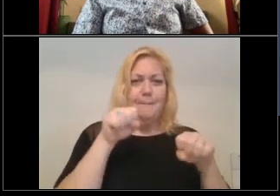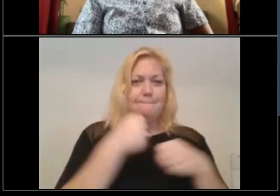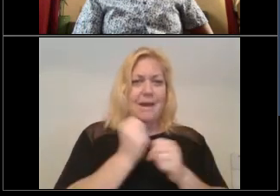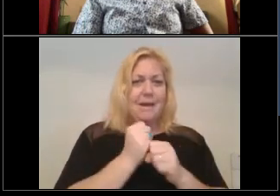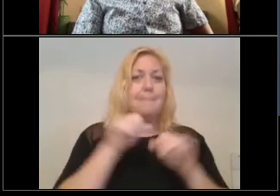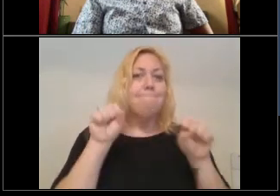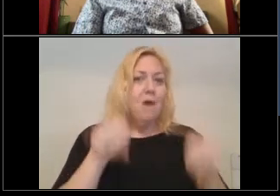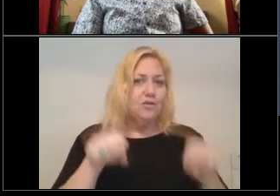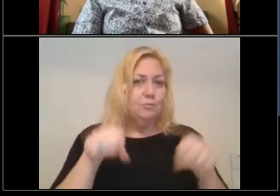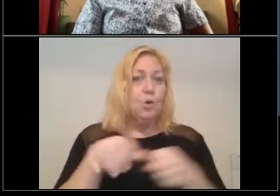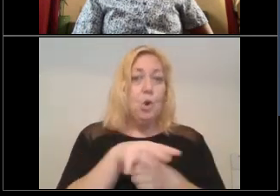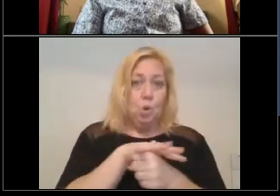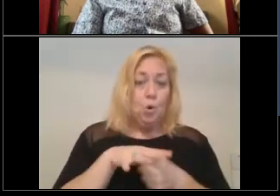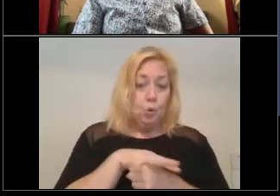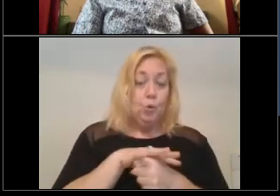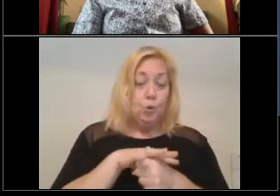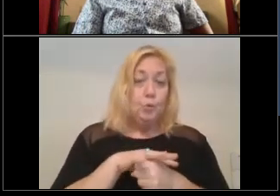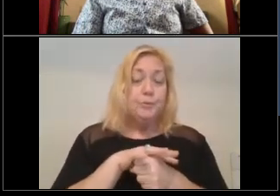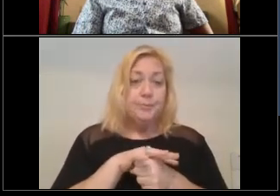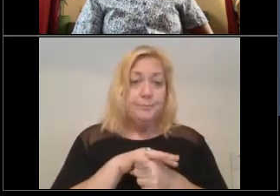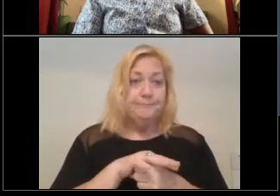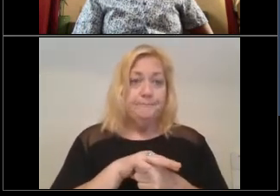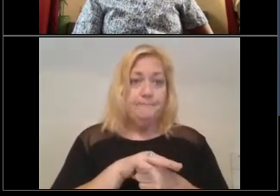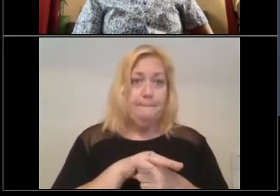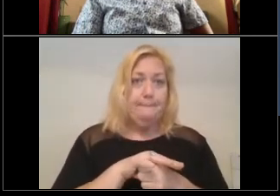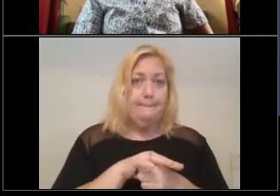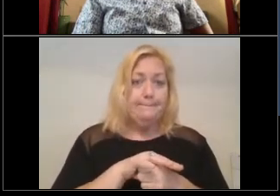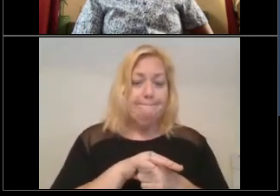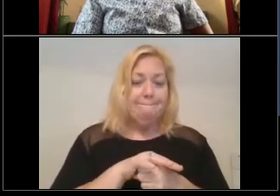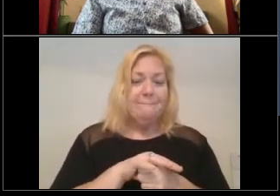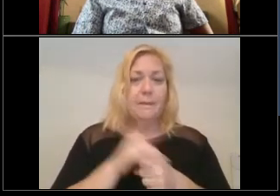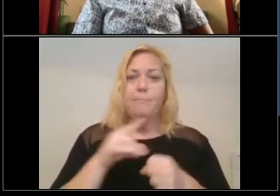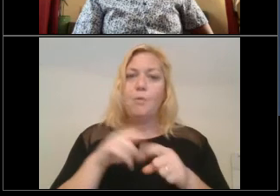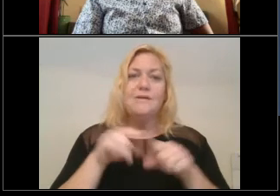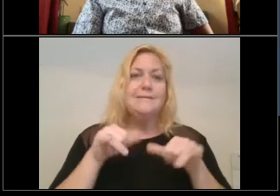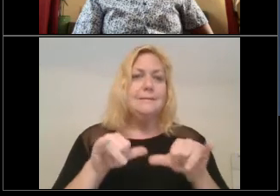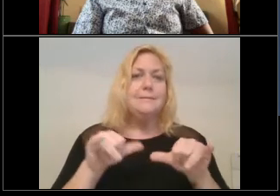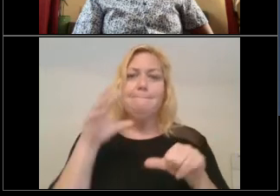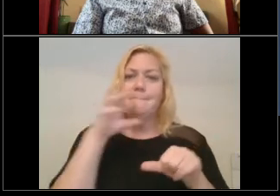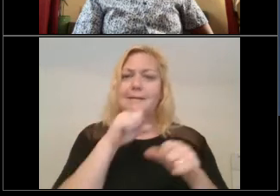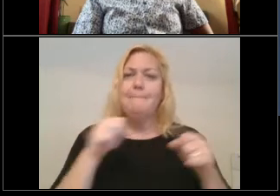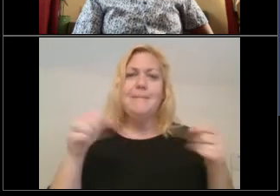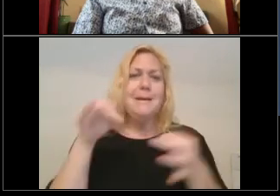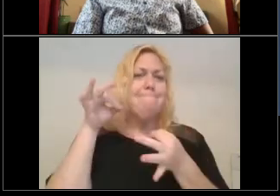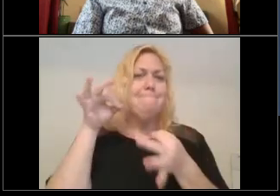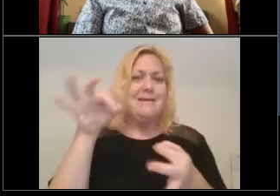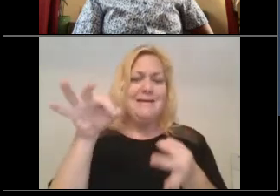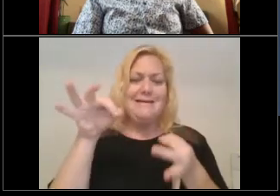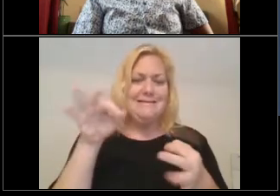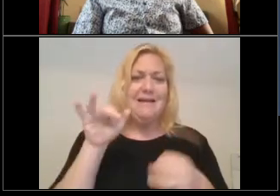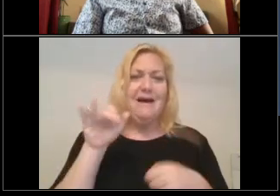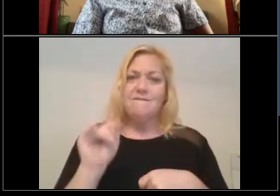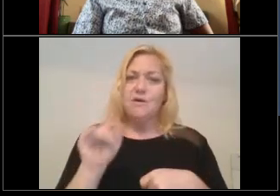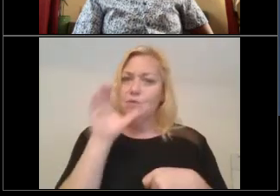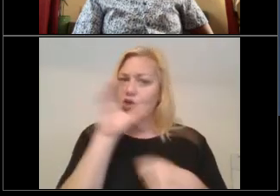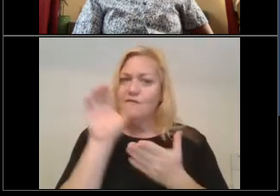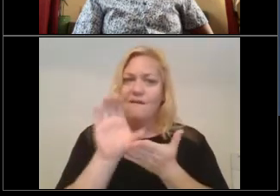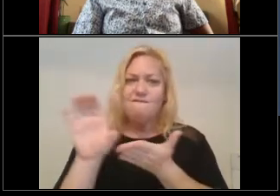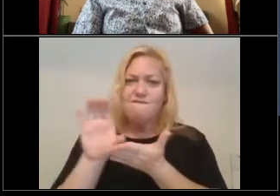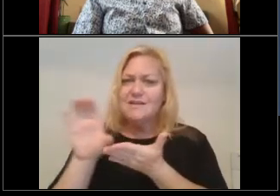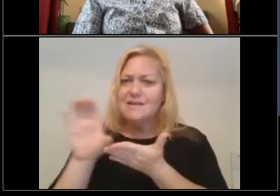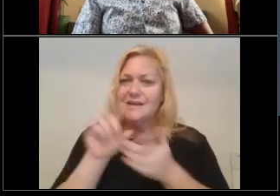level. You know, and funding being a big piece of it, right? You know, we look for funding in different places,